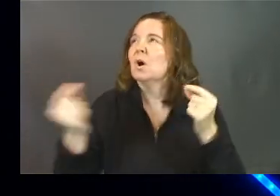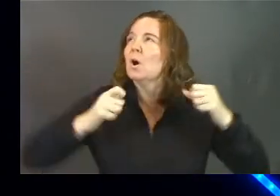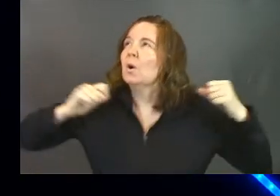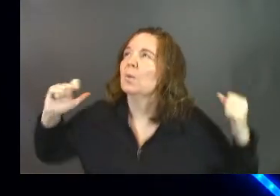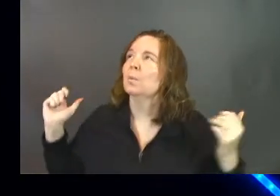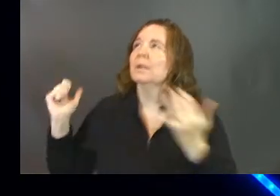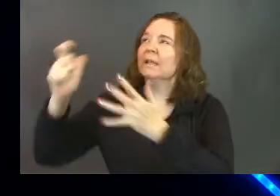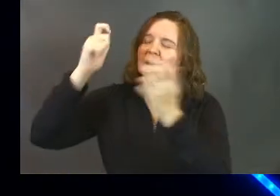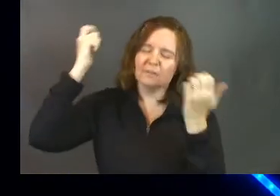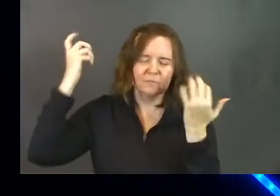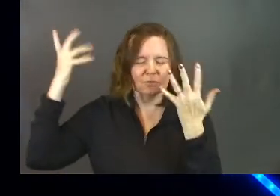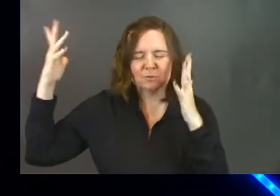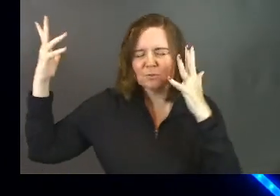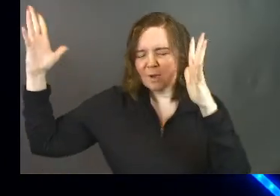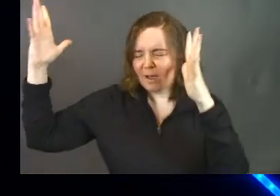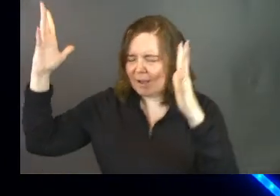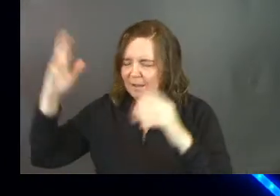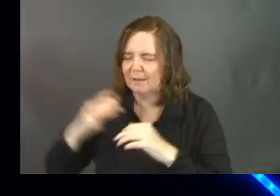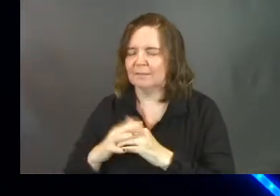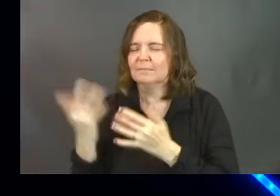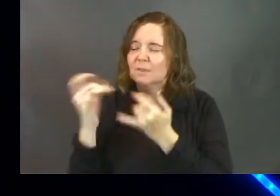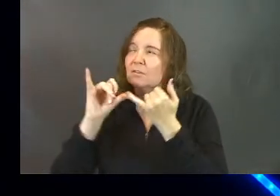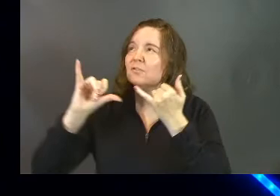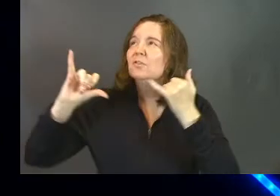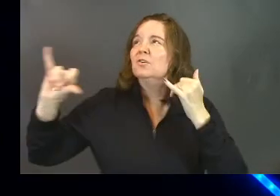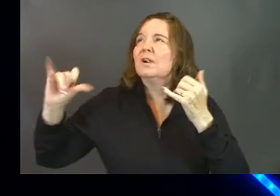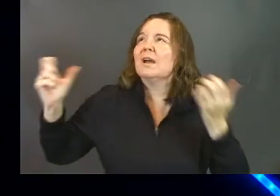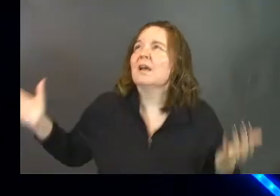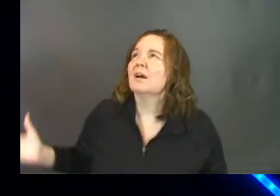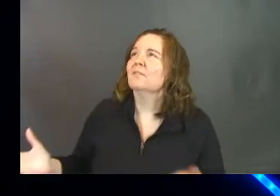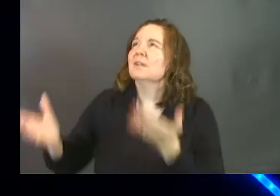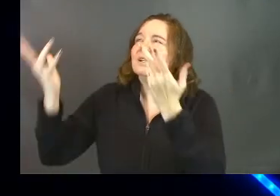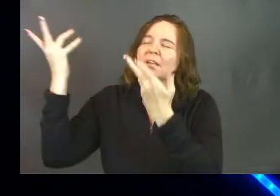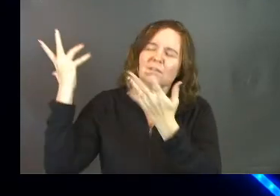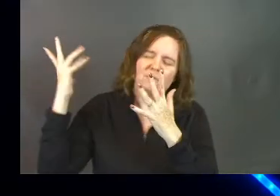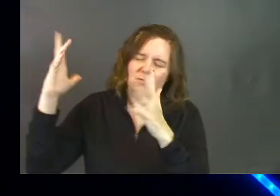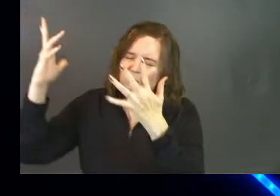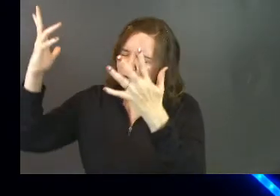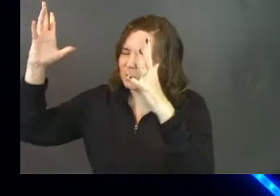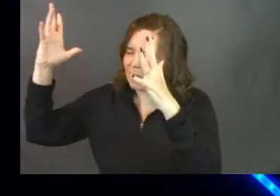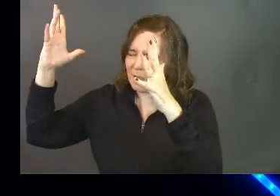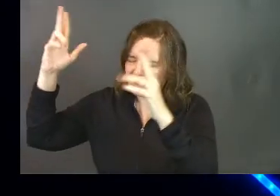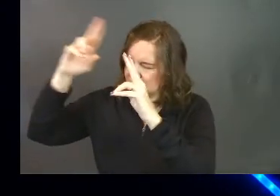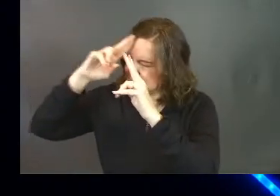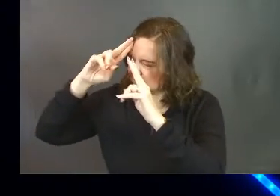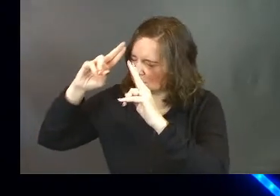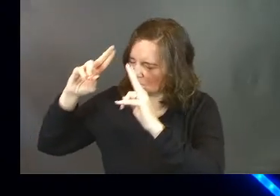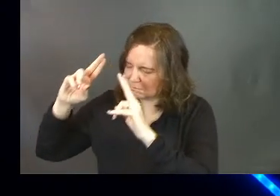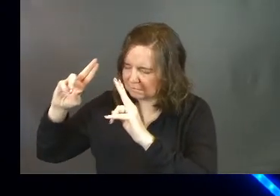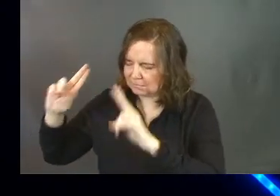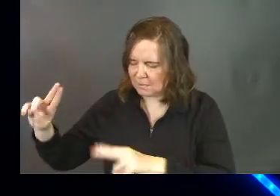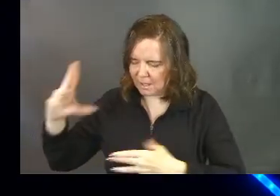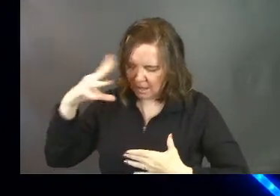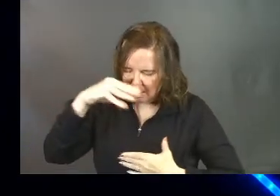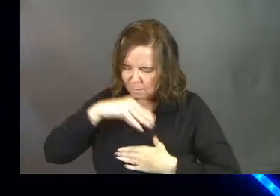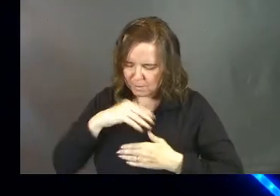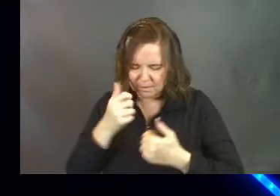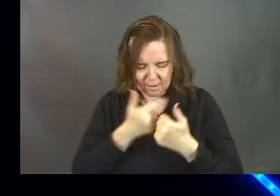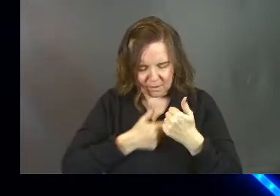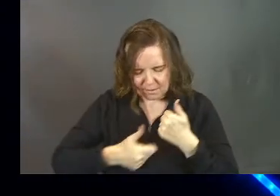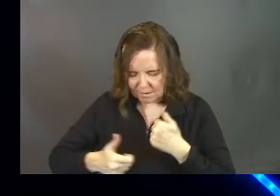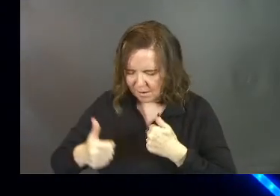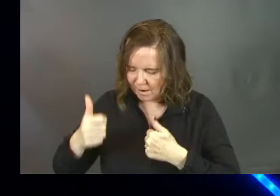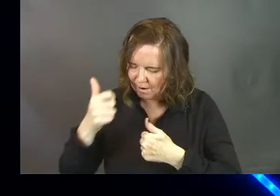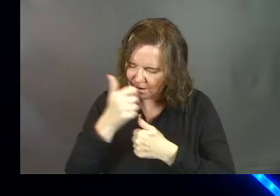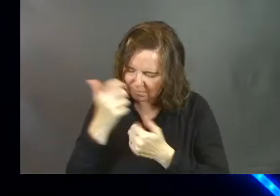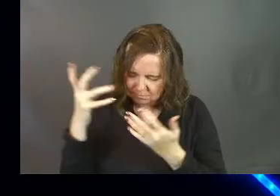And so we lift You high, forever lift You high, high